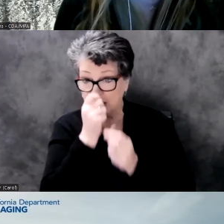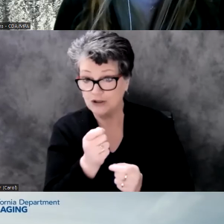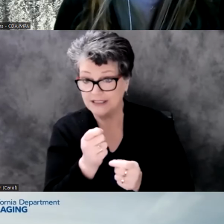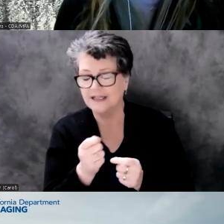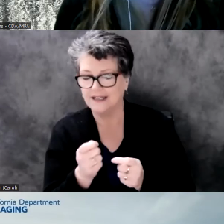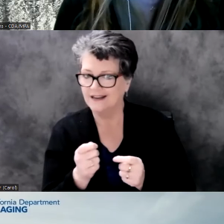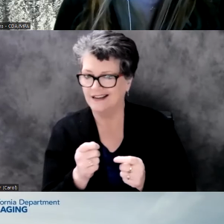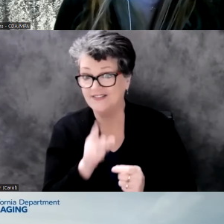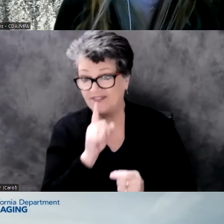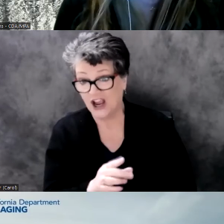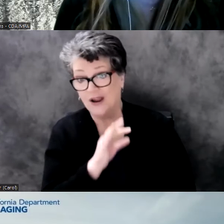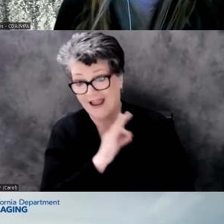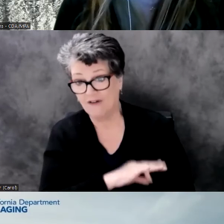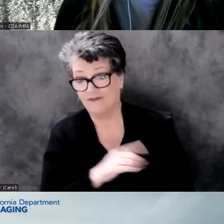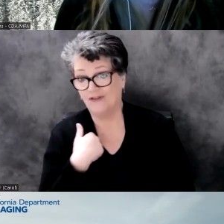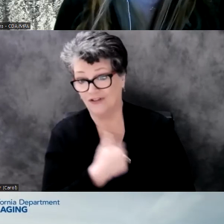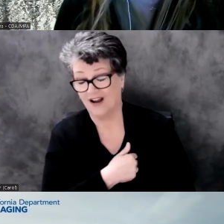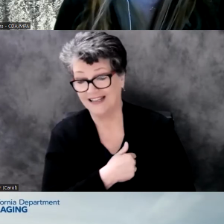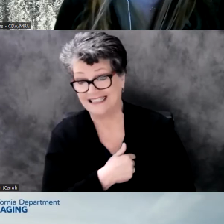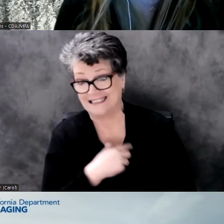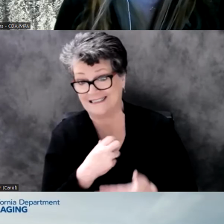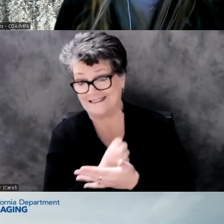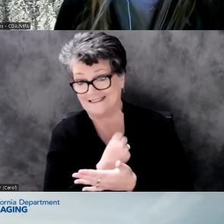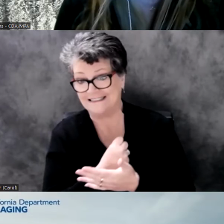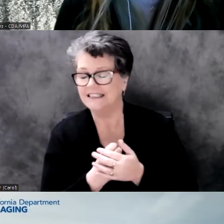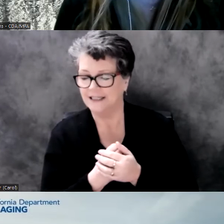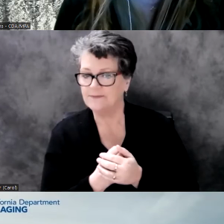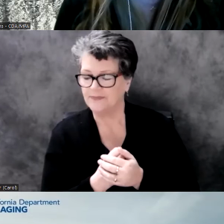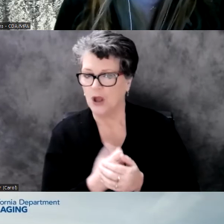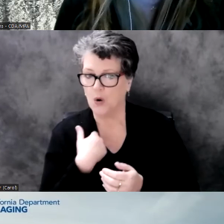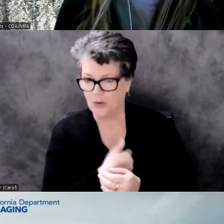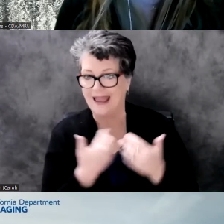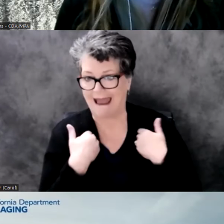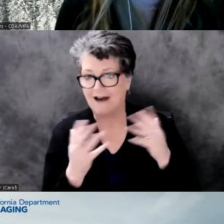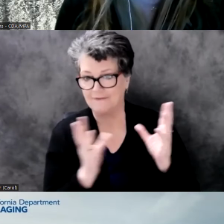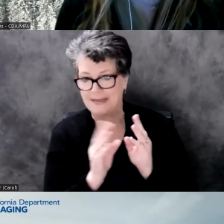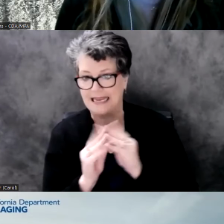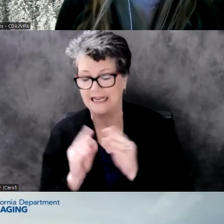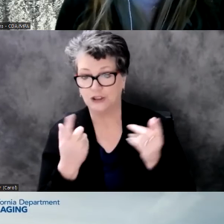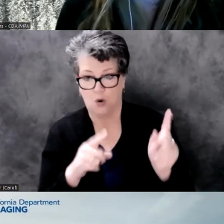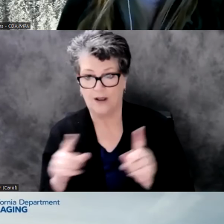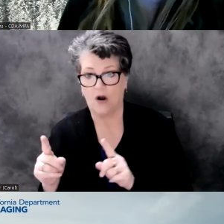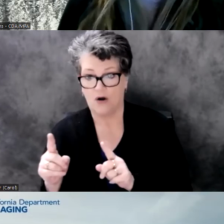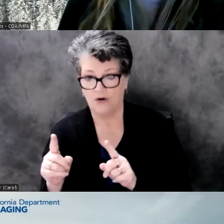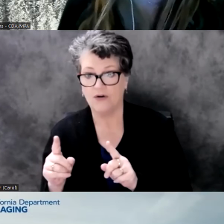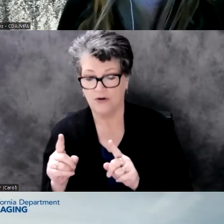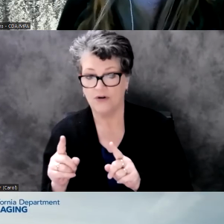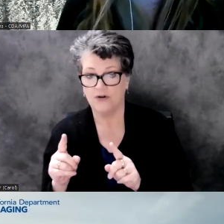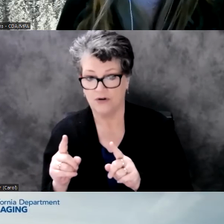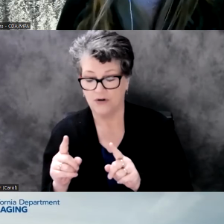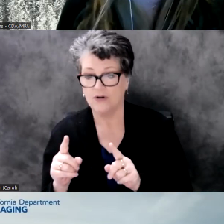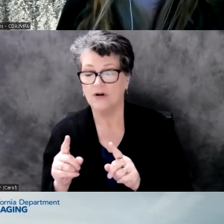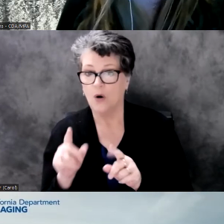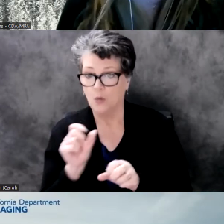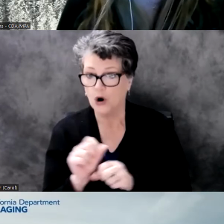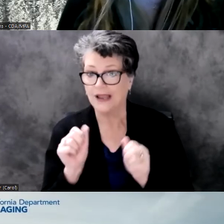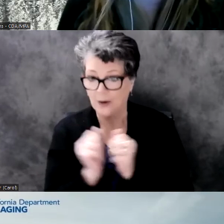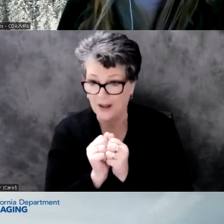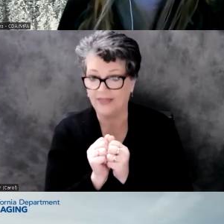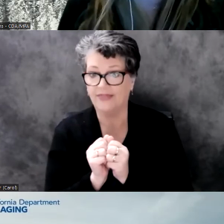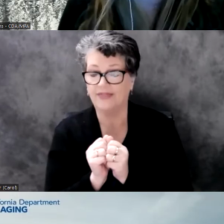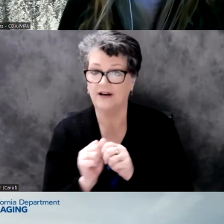very, very helpful for us in follow-up. We have meetings going on in collaboration in